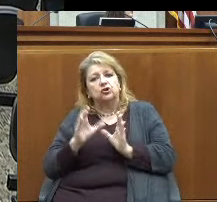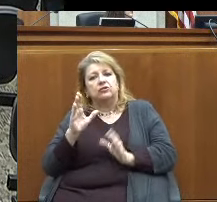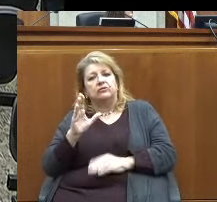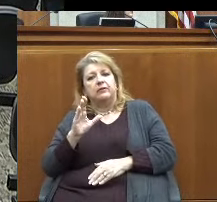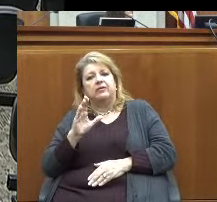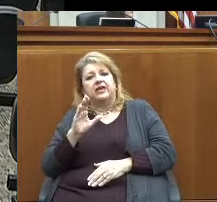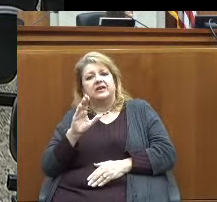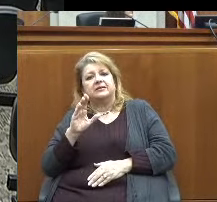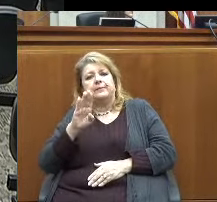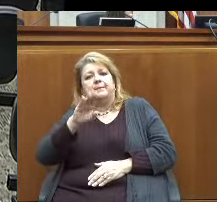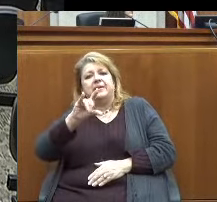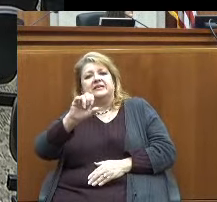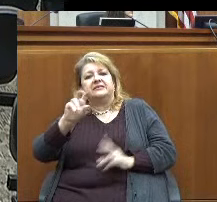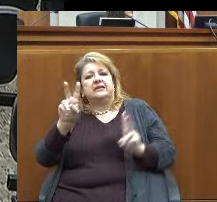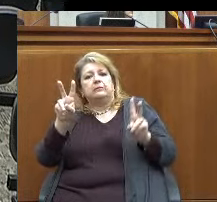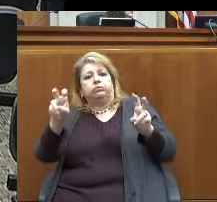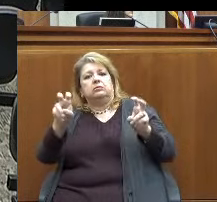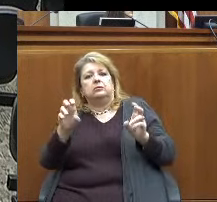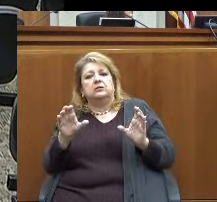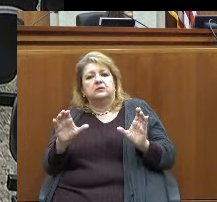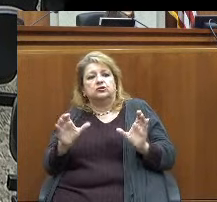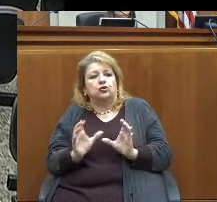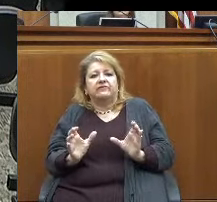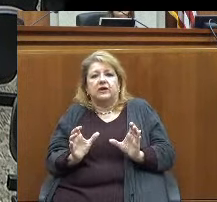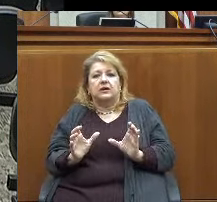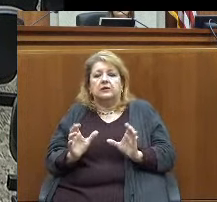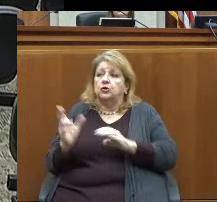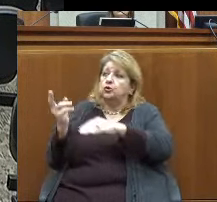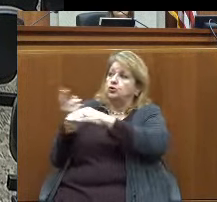we could eliminate a lot of the steps and make this a simpler process.